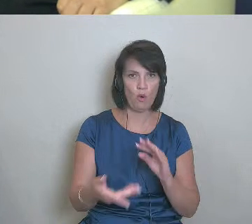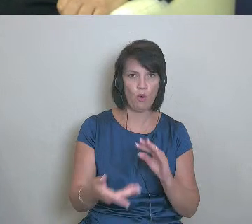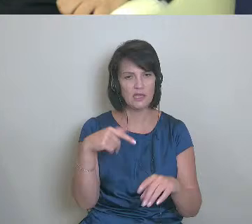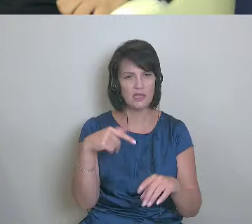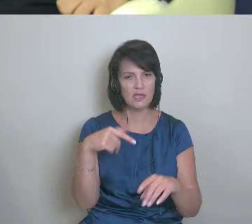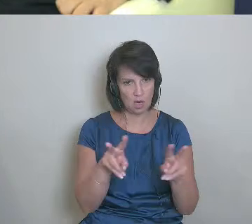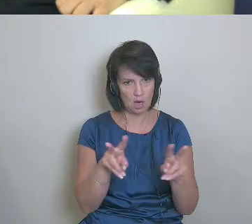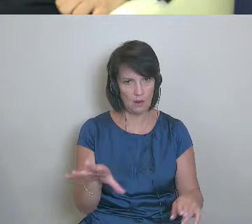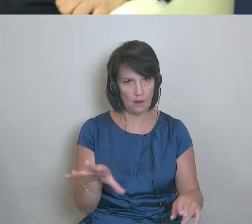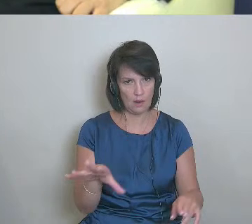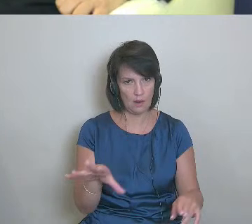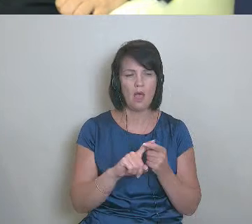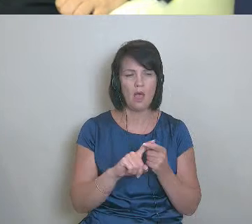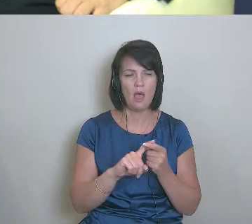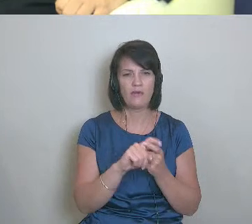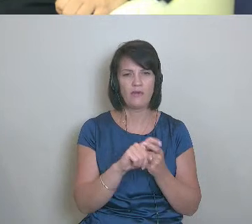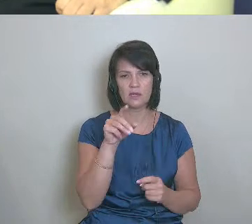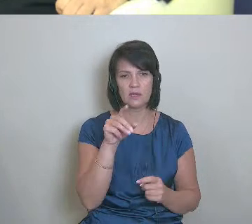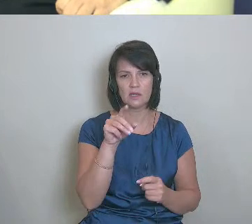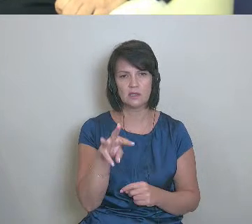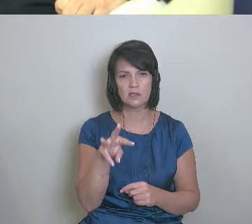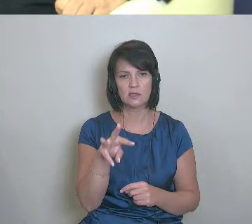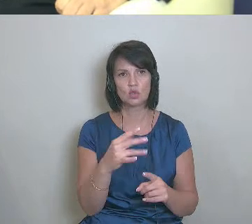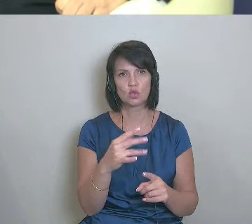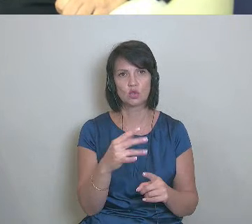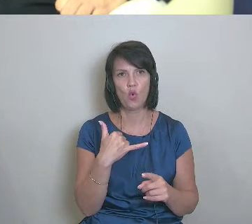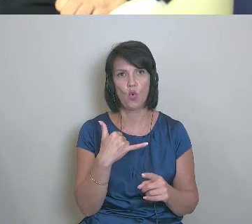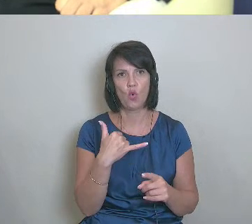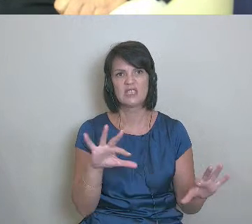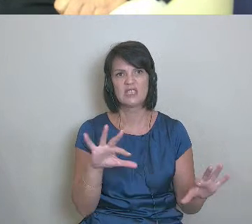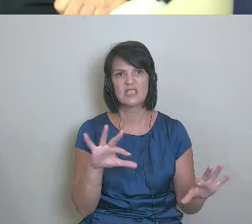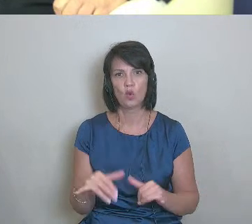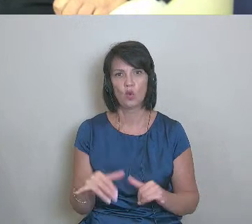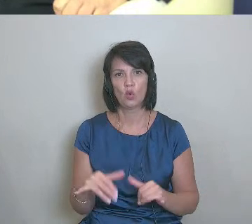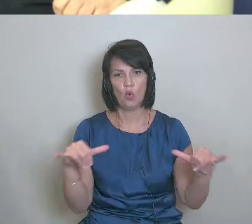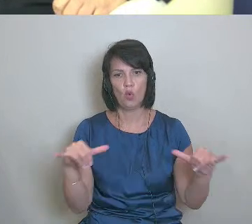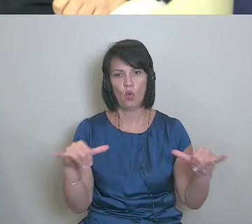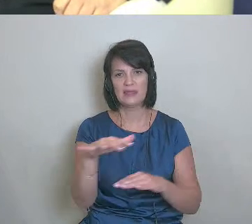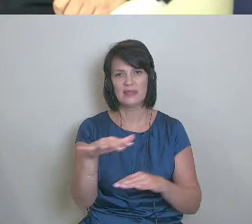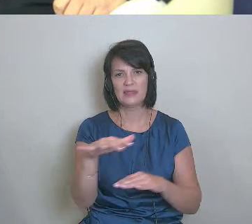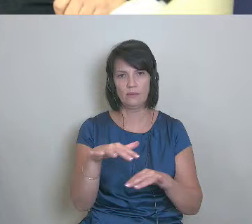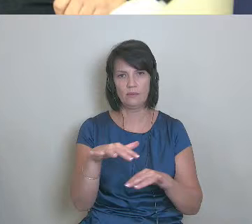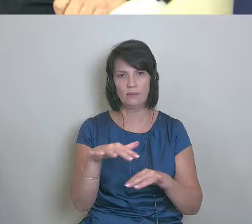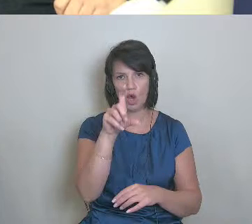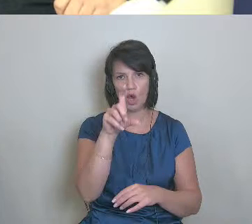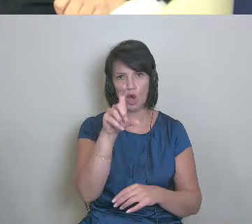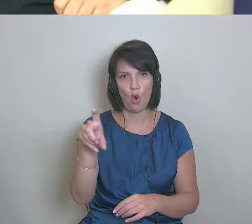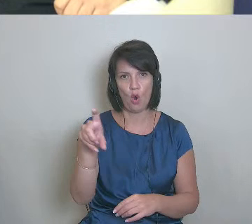but did we do that previously in the same manner? No.